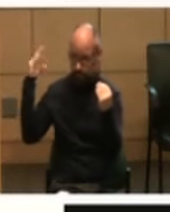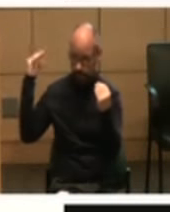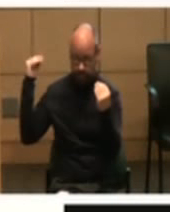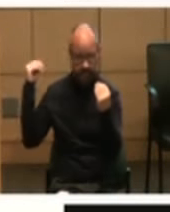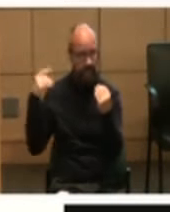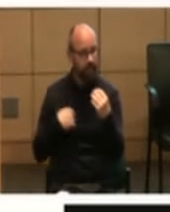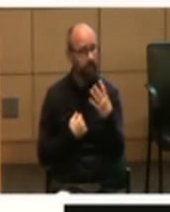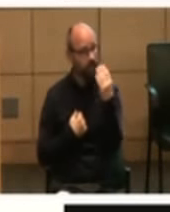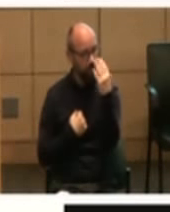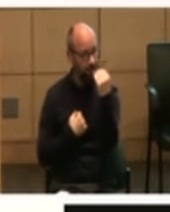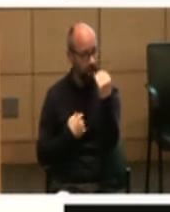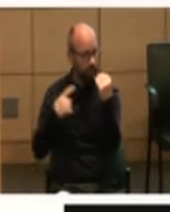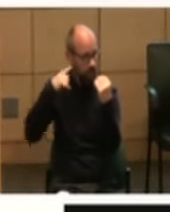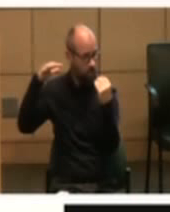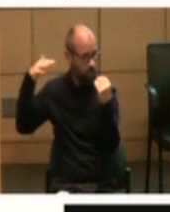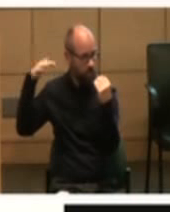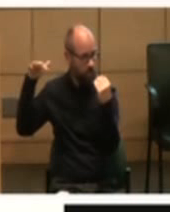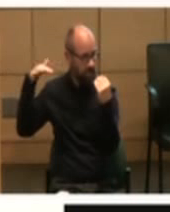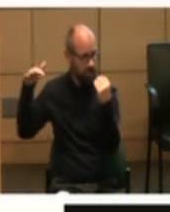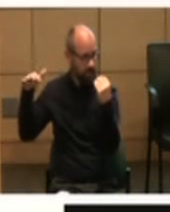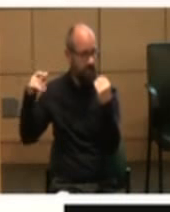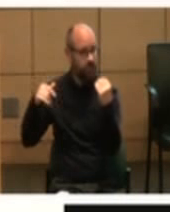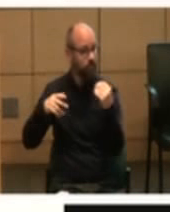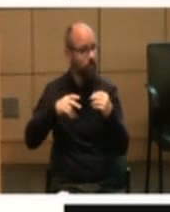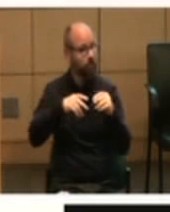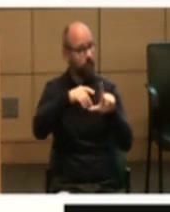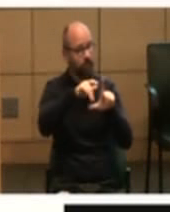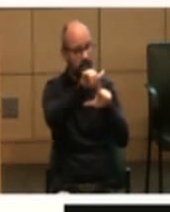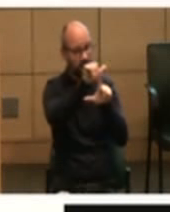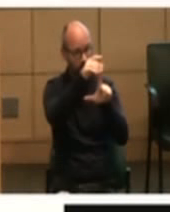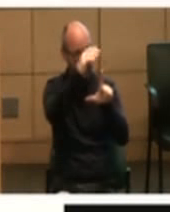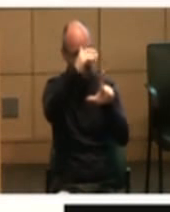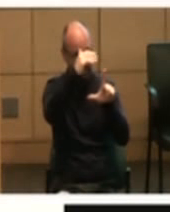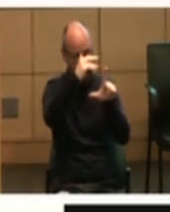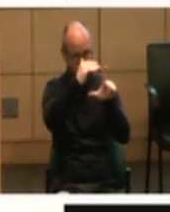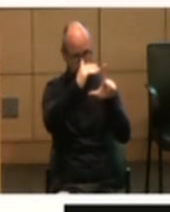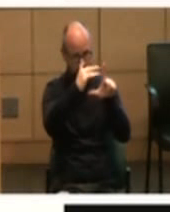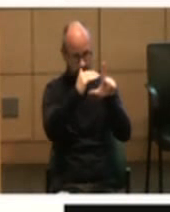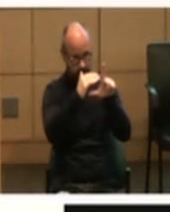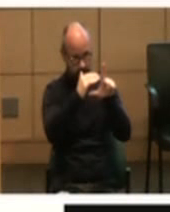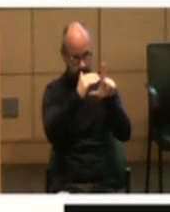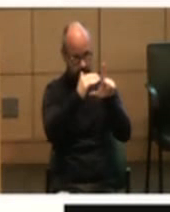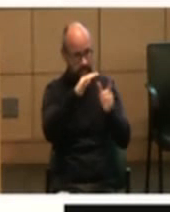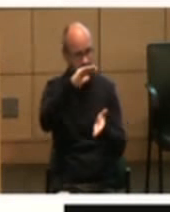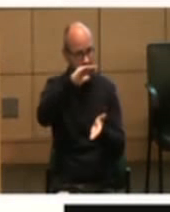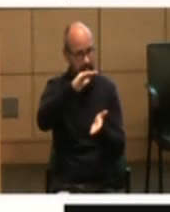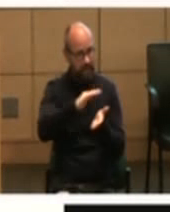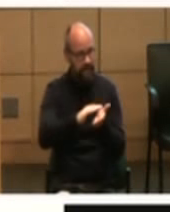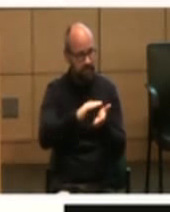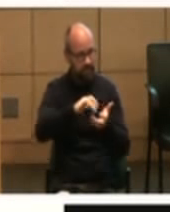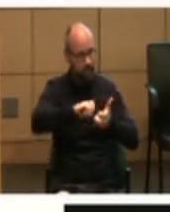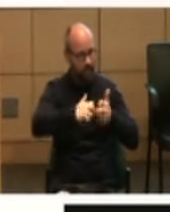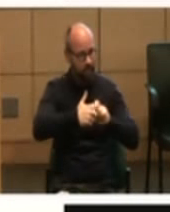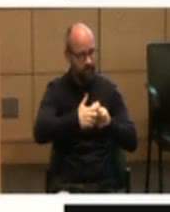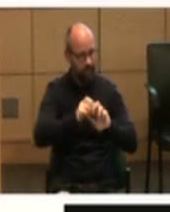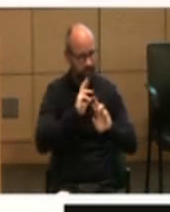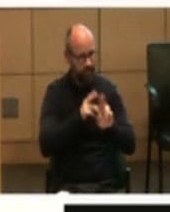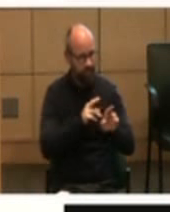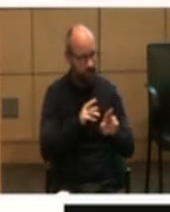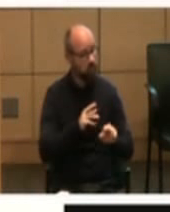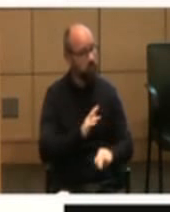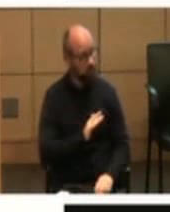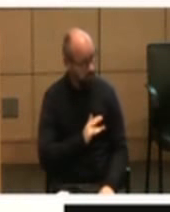noise masker, as you move down the y-axis here, there's less problems reported, so that's a better